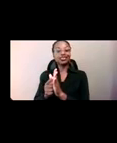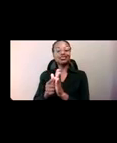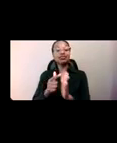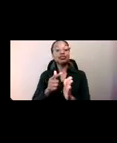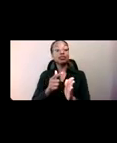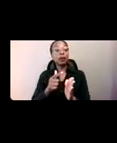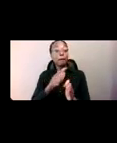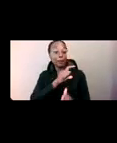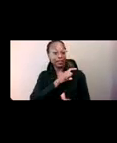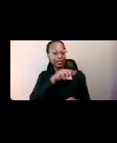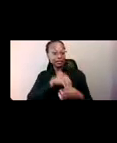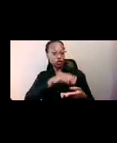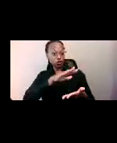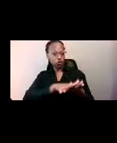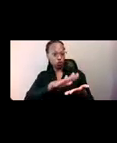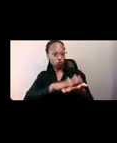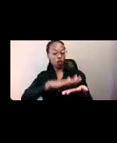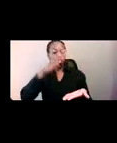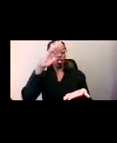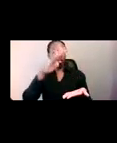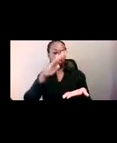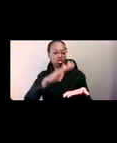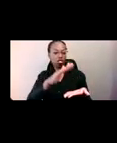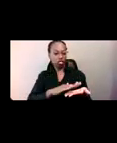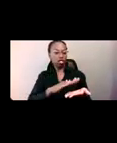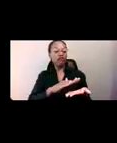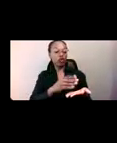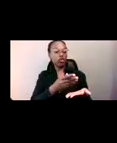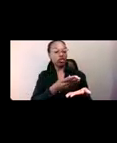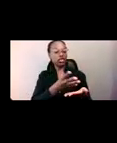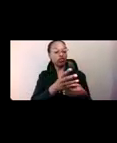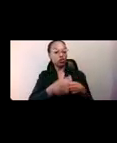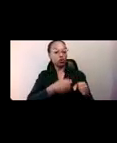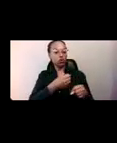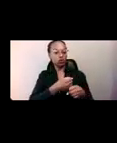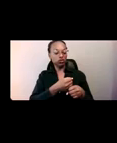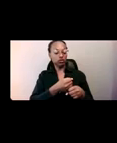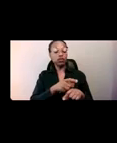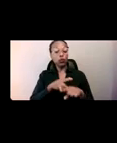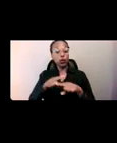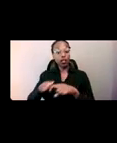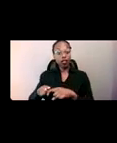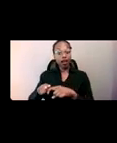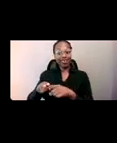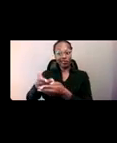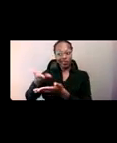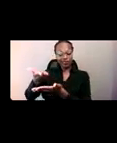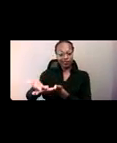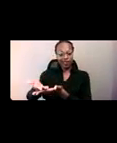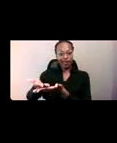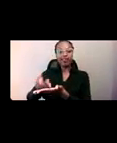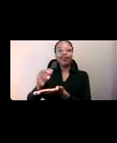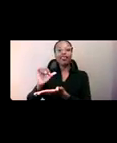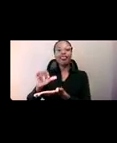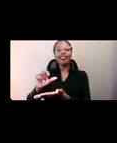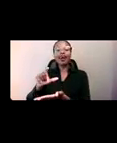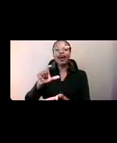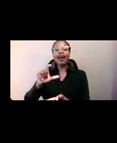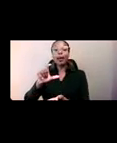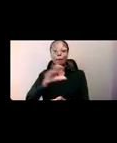schools over the next few years, relying on decades of data that police presence increases student referrals to